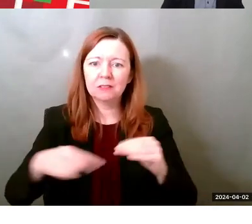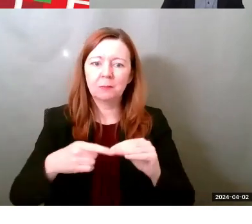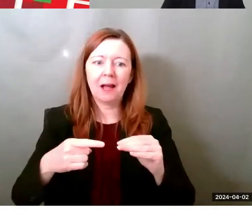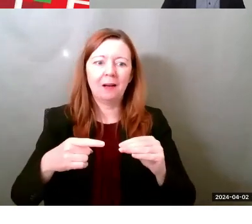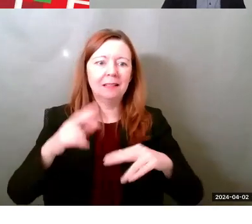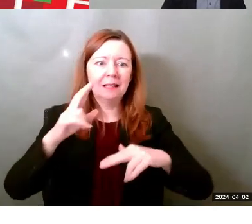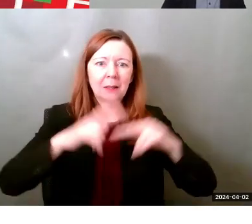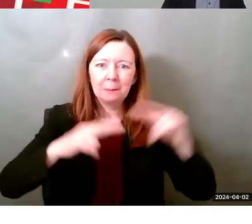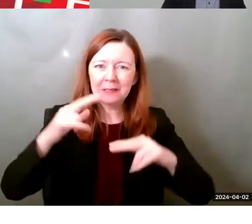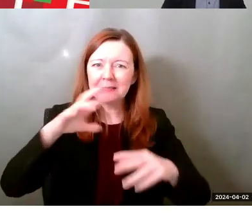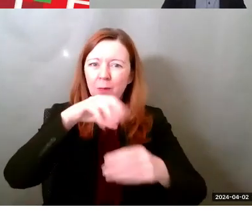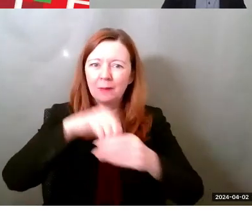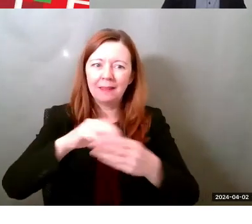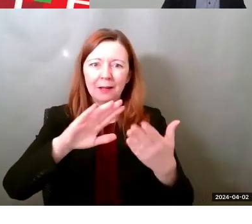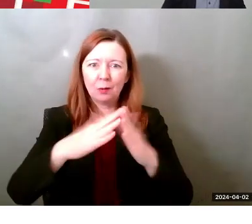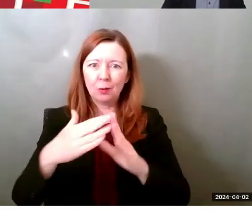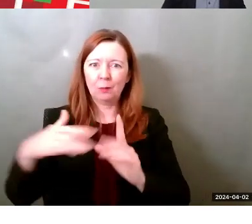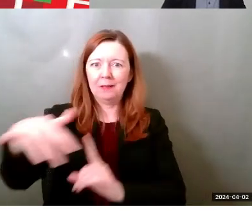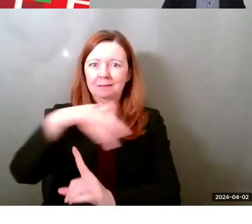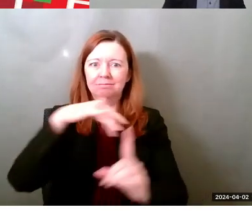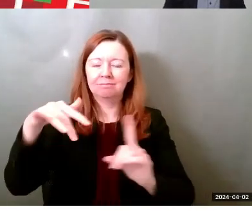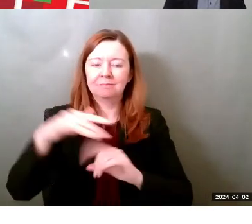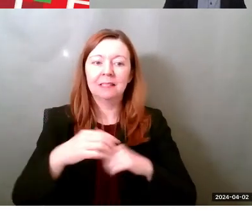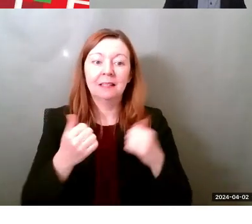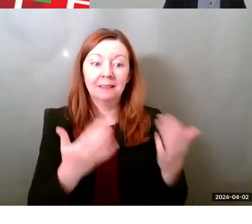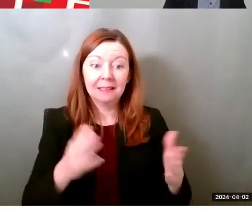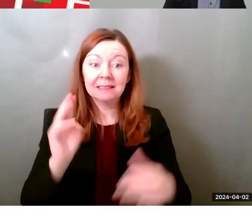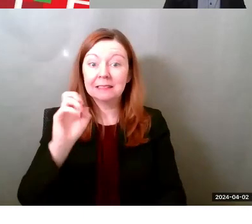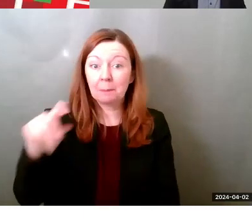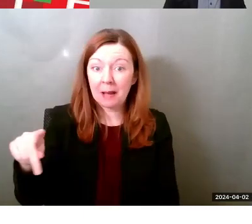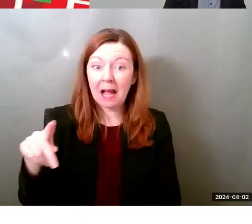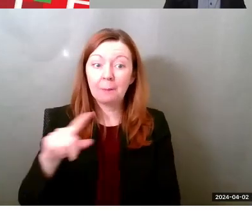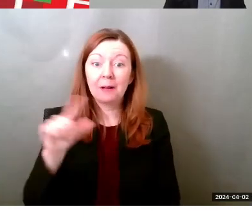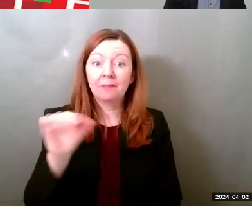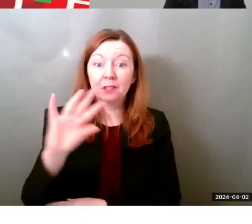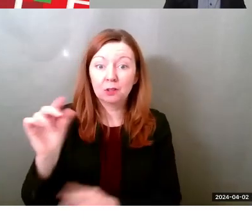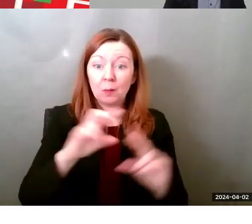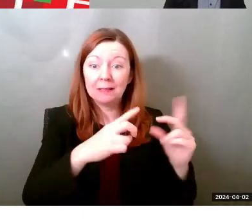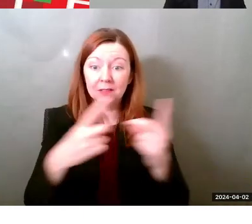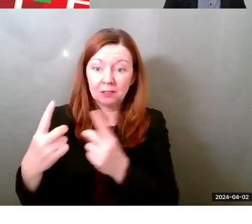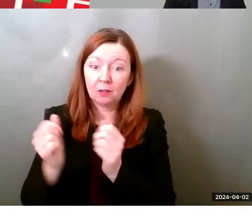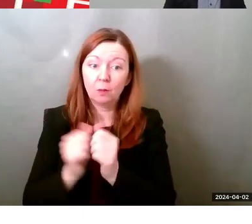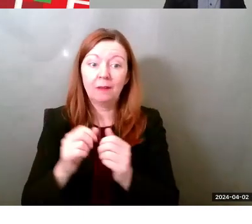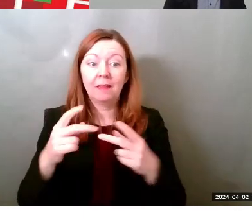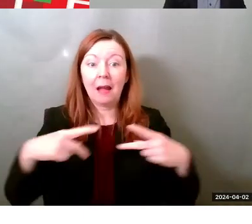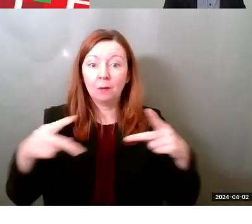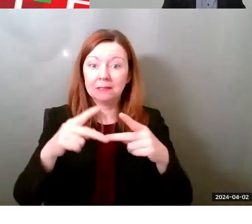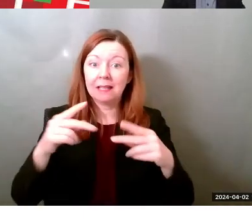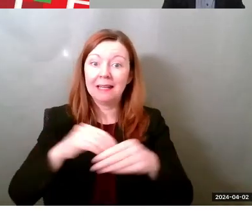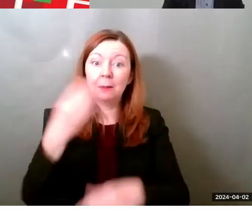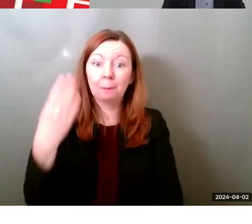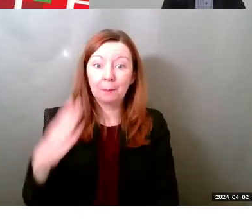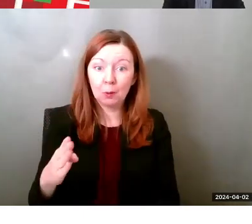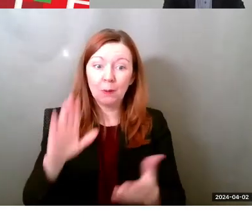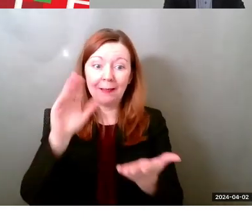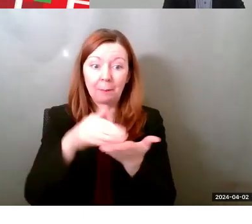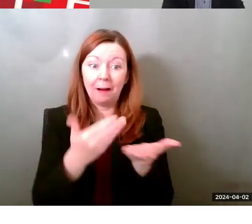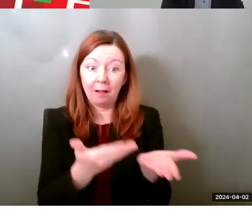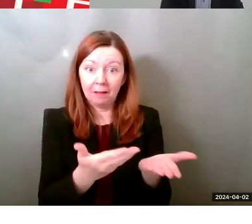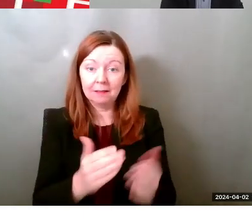context. This is a map of the existing zoning districts within our site, with our site outlined in blue there in the middle of the